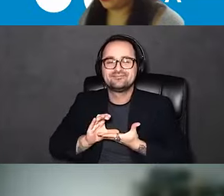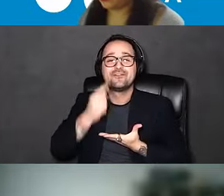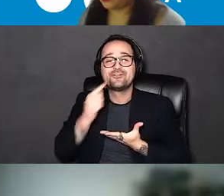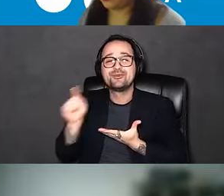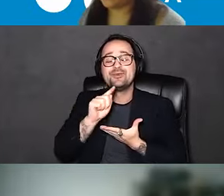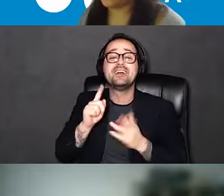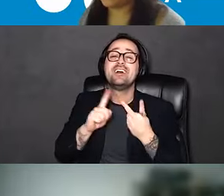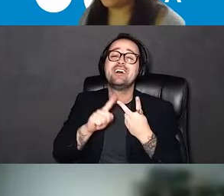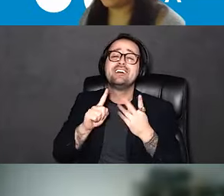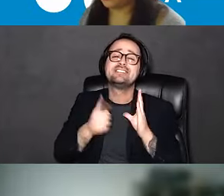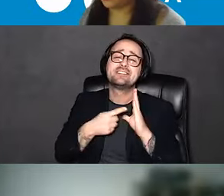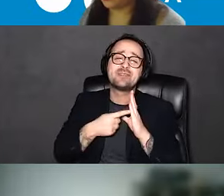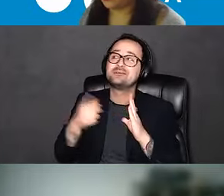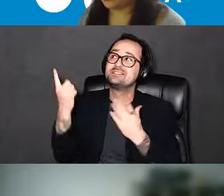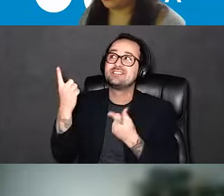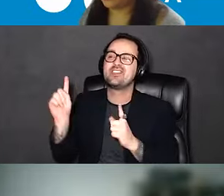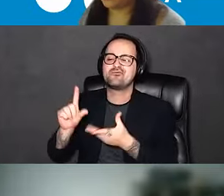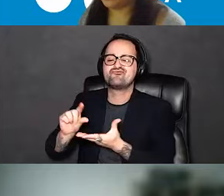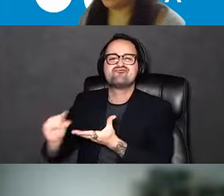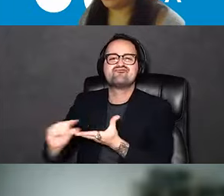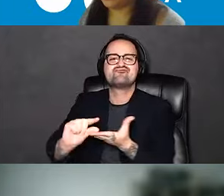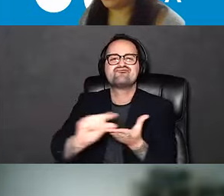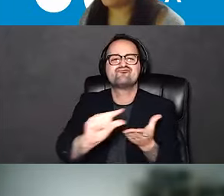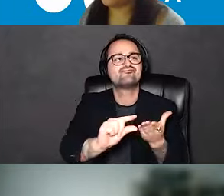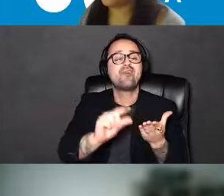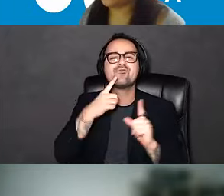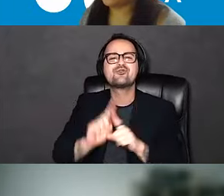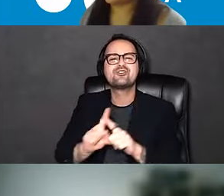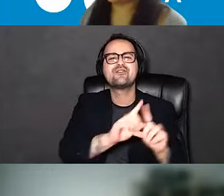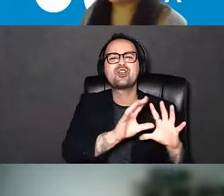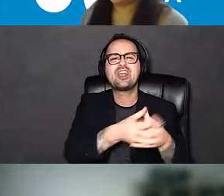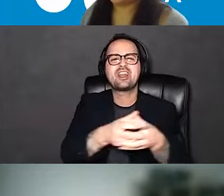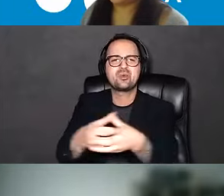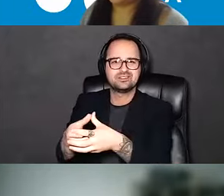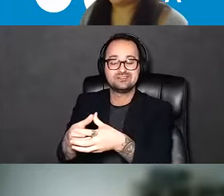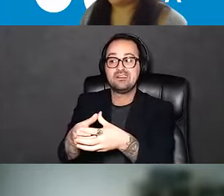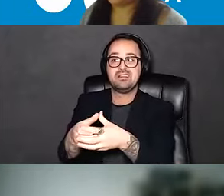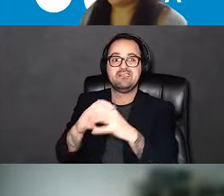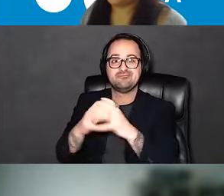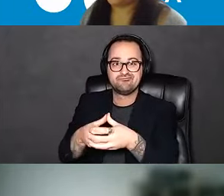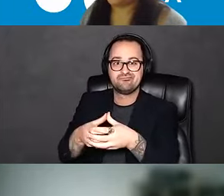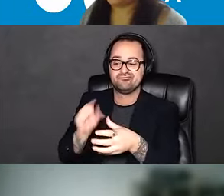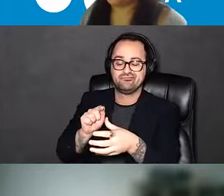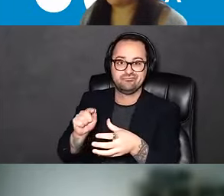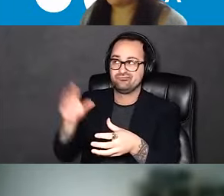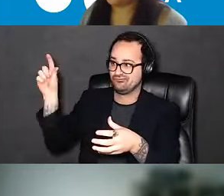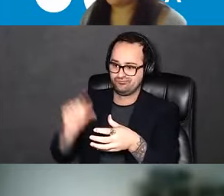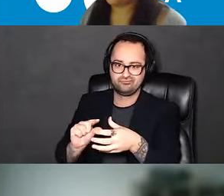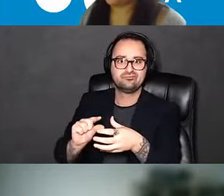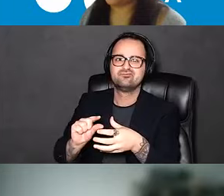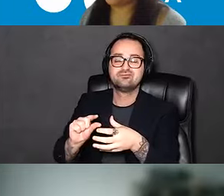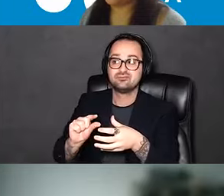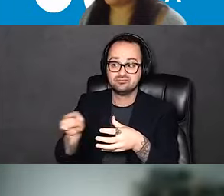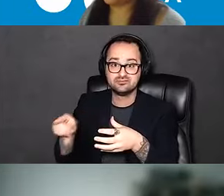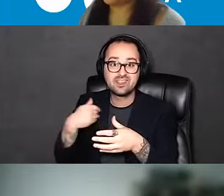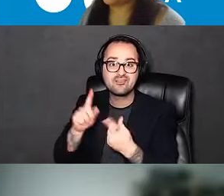that sometimes they're allotting money in kind of categories. And if there's a category they put money in, the question would be, how detailed is their